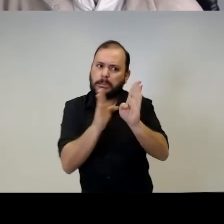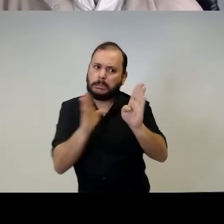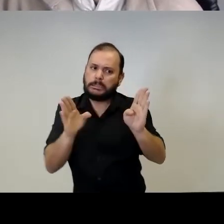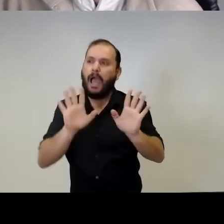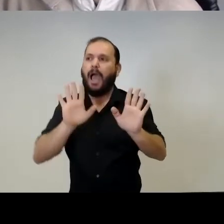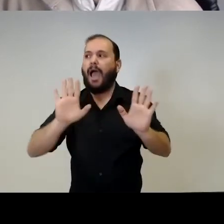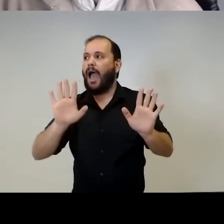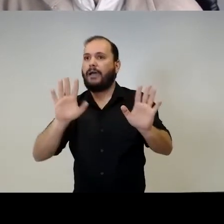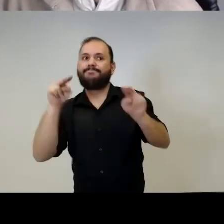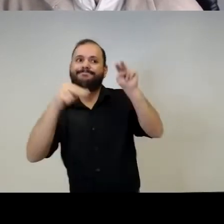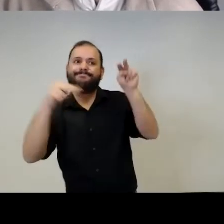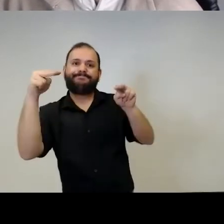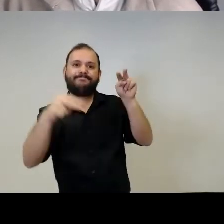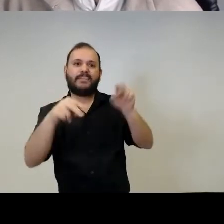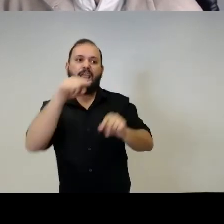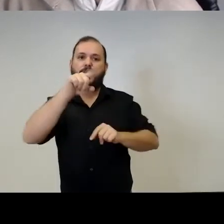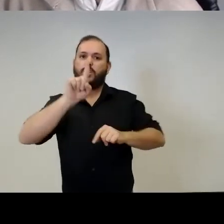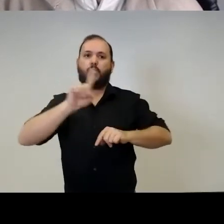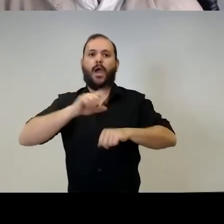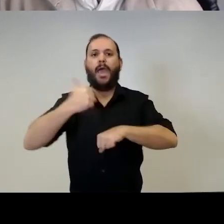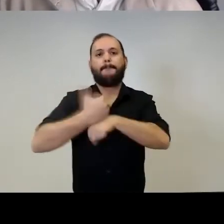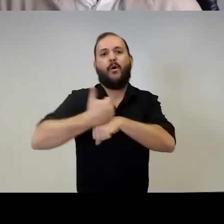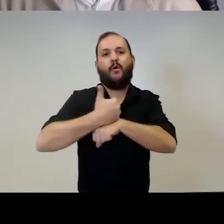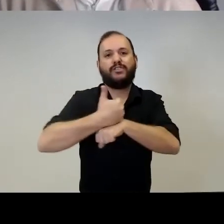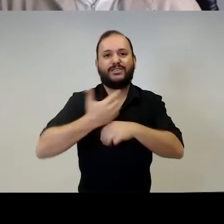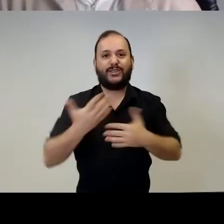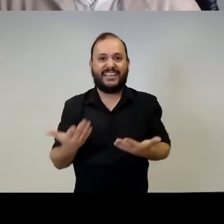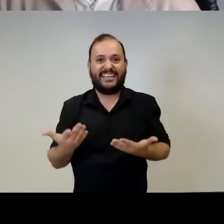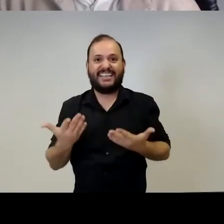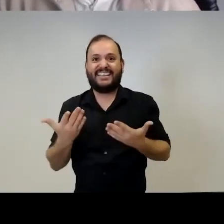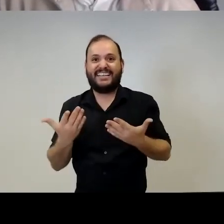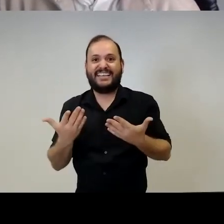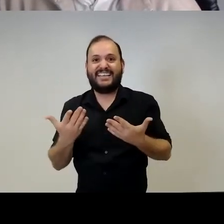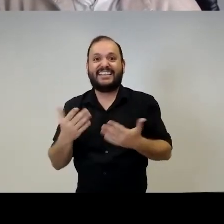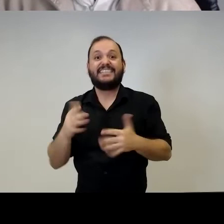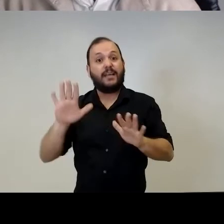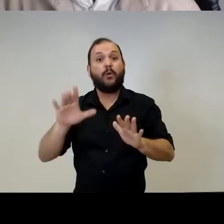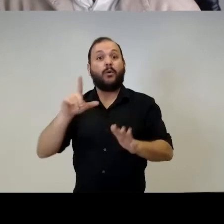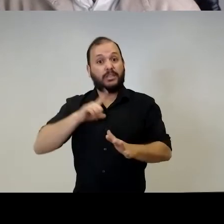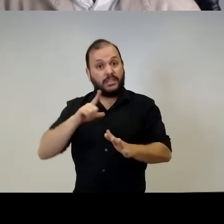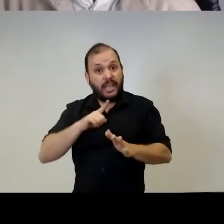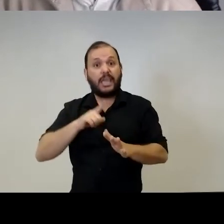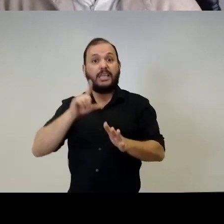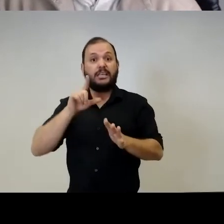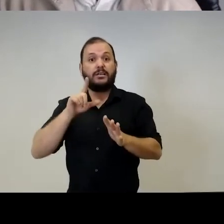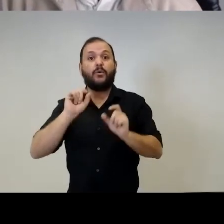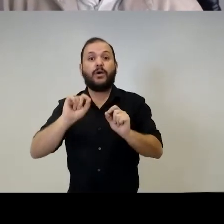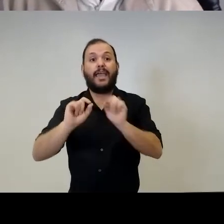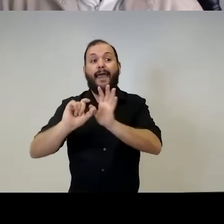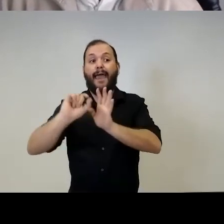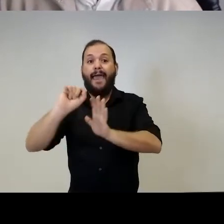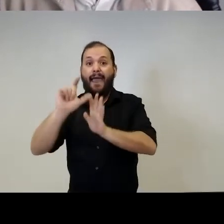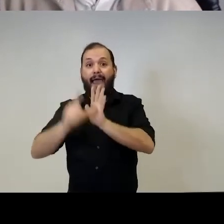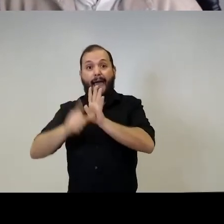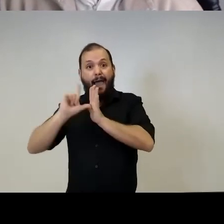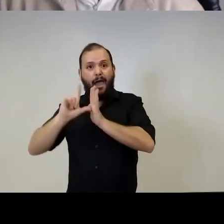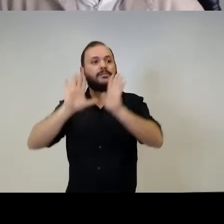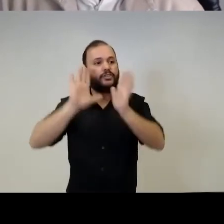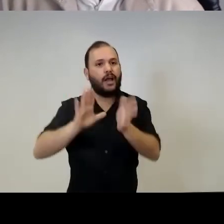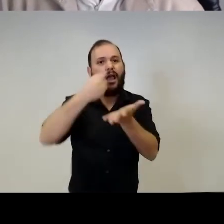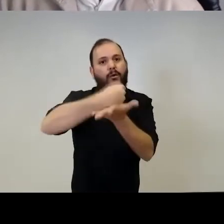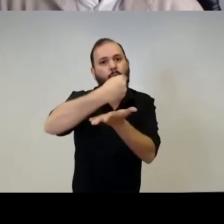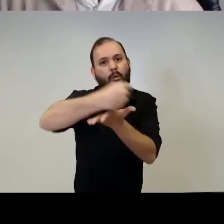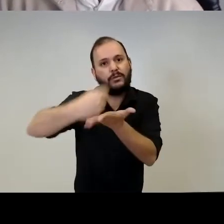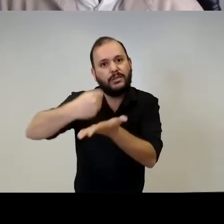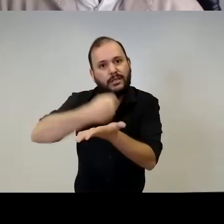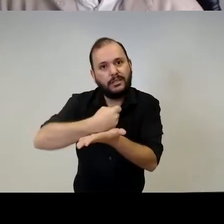professionals in the sense that they had a job to perform. This is what they were hired for. In other words, the